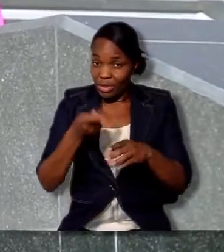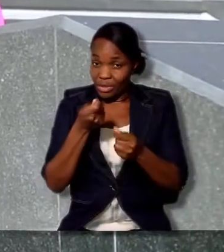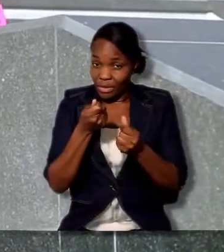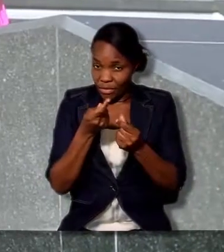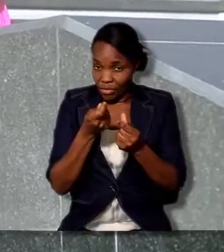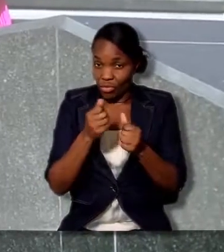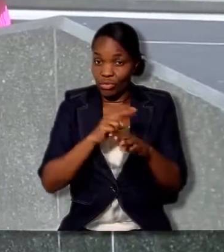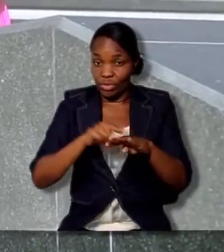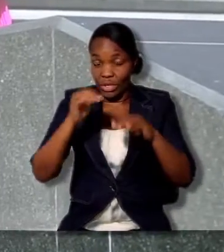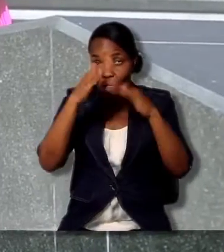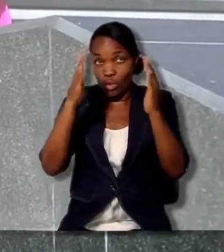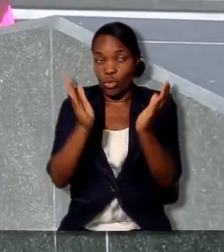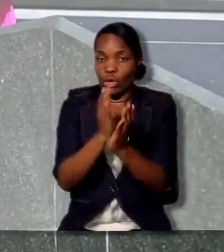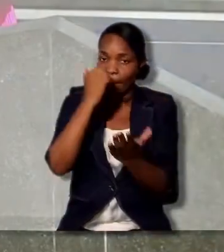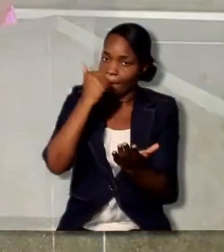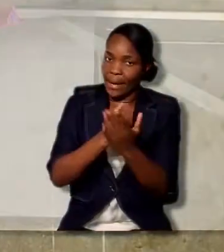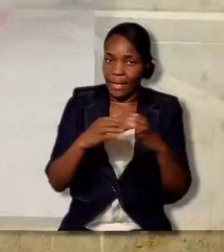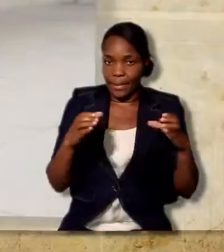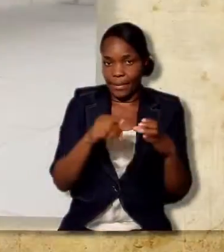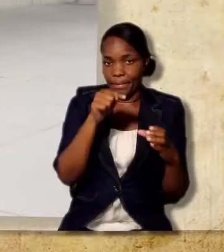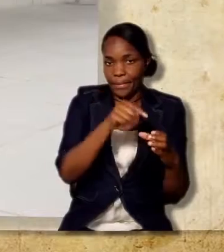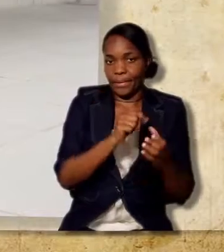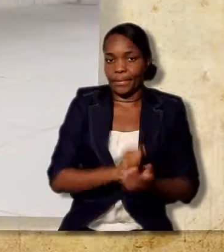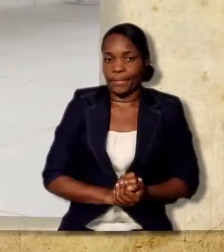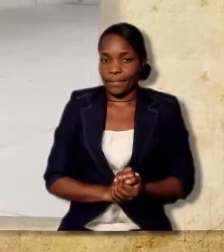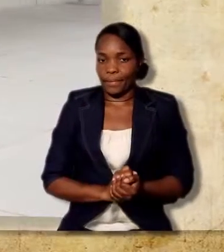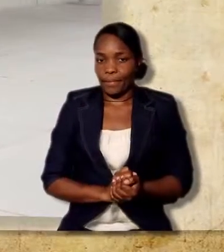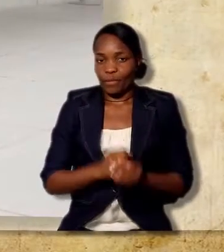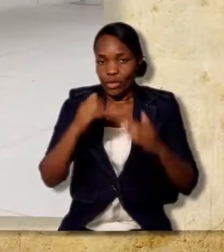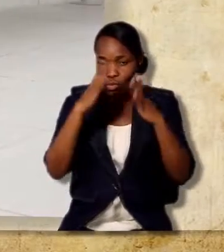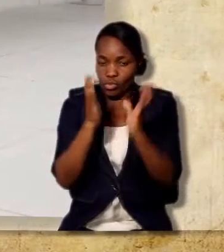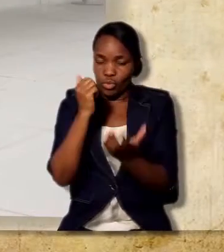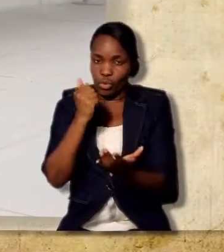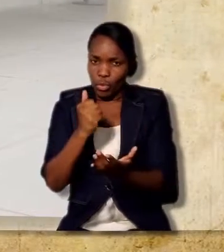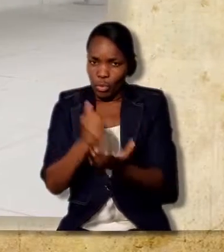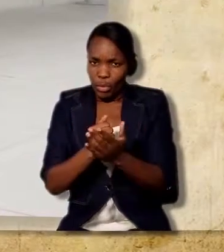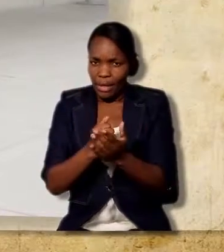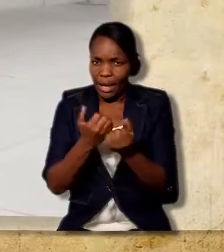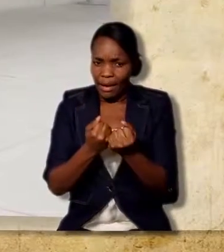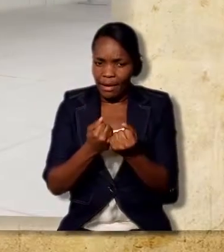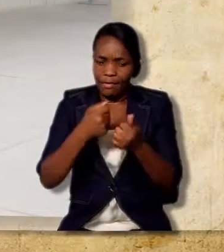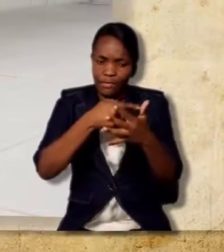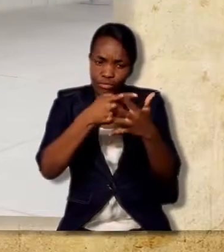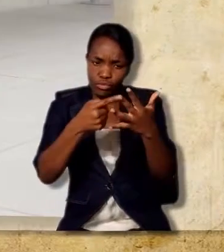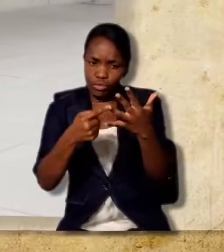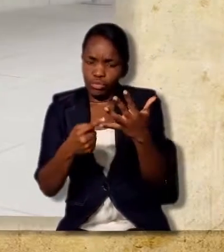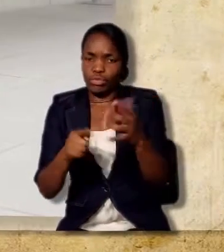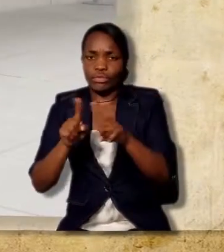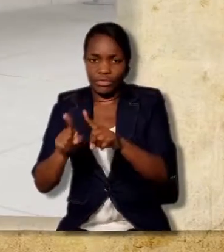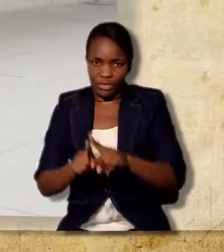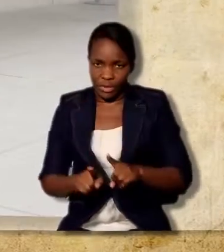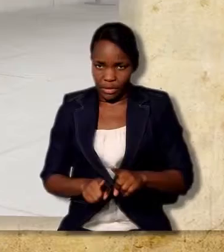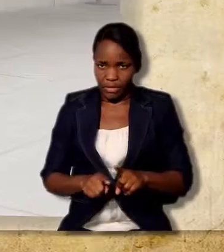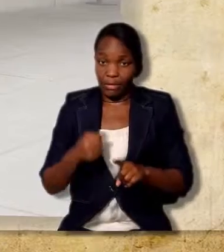financial system, the World Bank Group at the IMF. The World Bank Group comprises a group of 5 legally separate